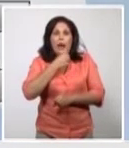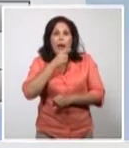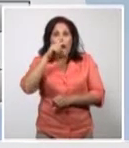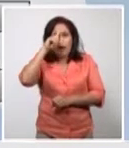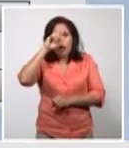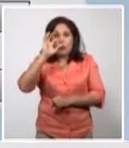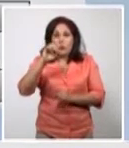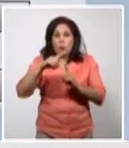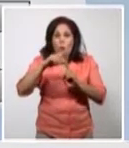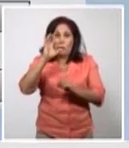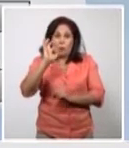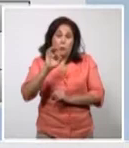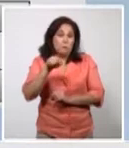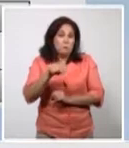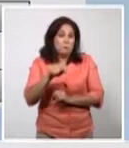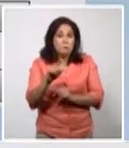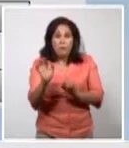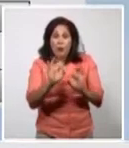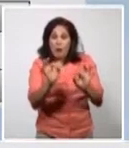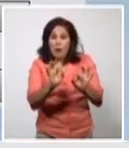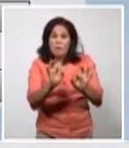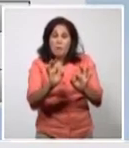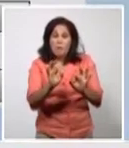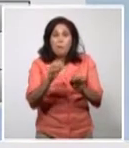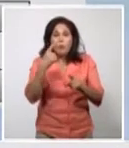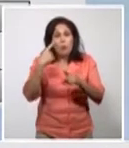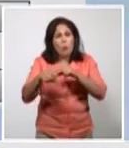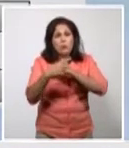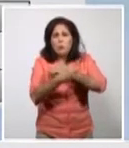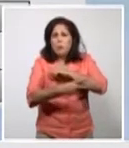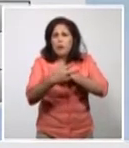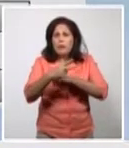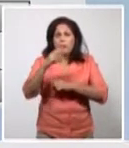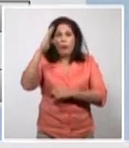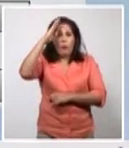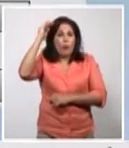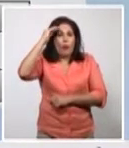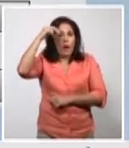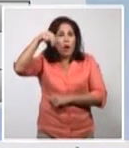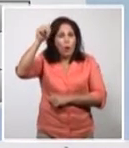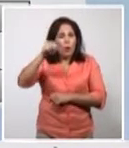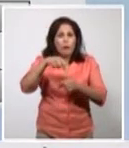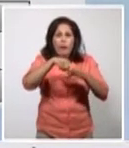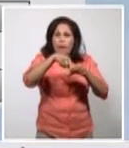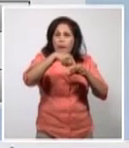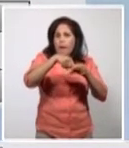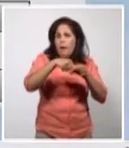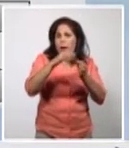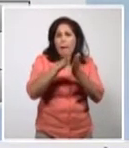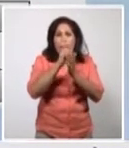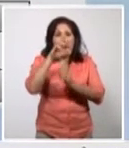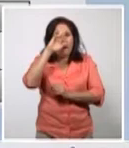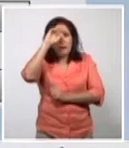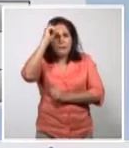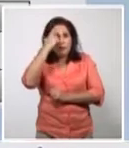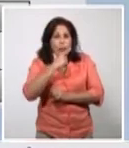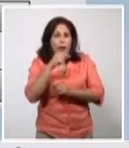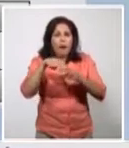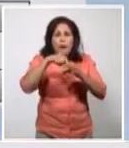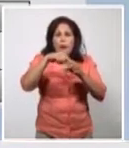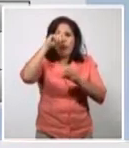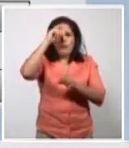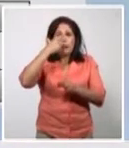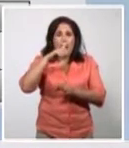no cases of COVID-19 are North Korea, Kiribati, Marshall Islands,